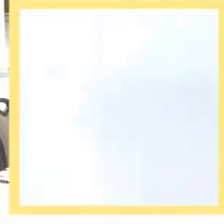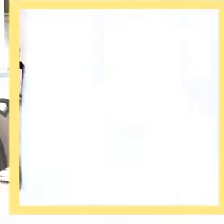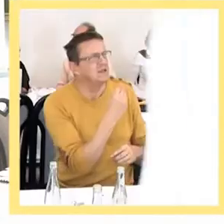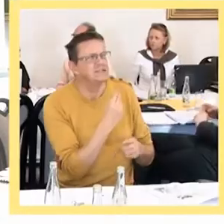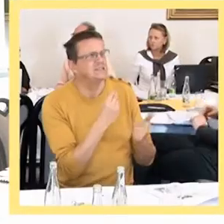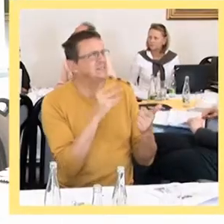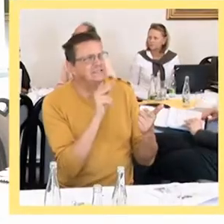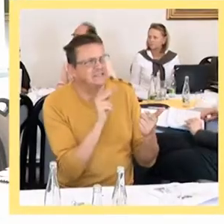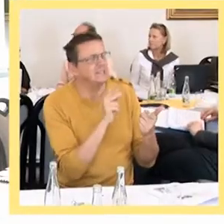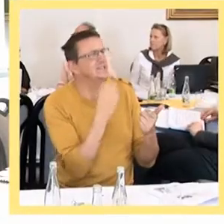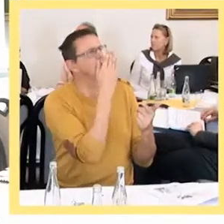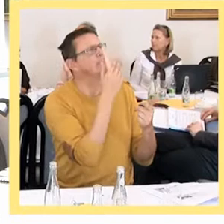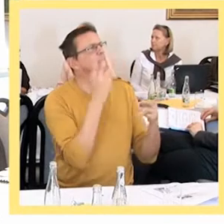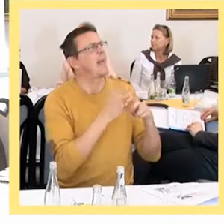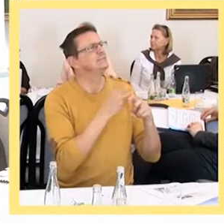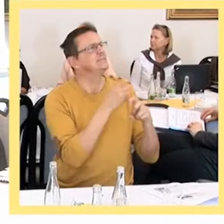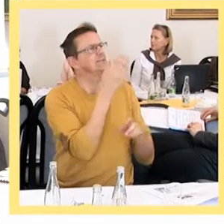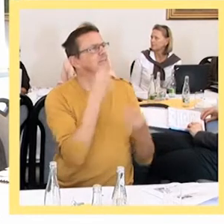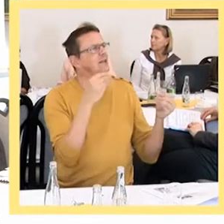plastic visors.